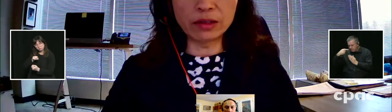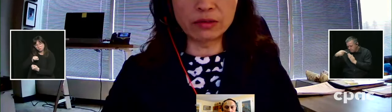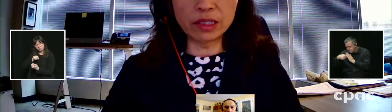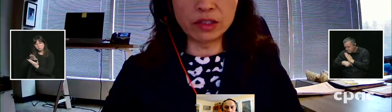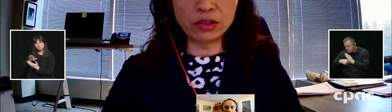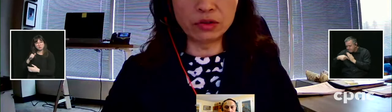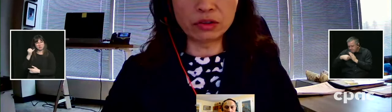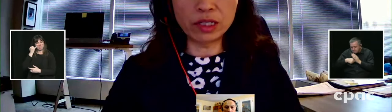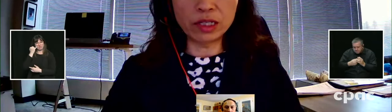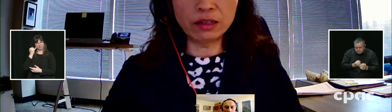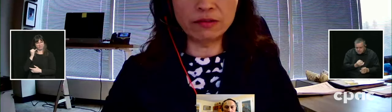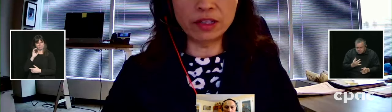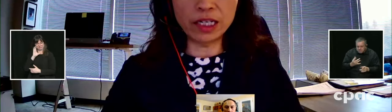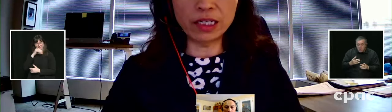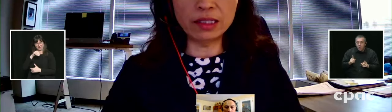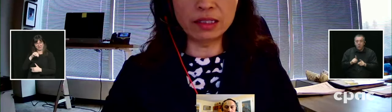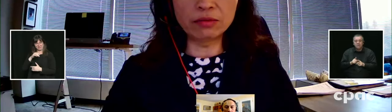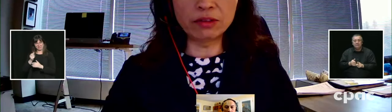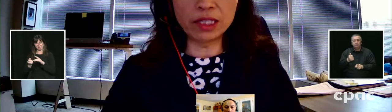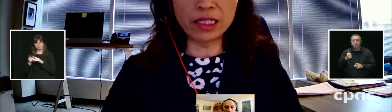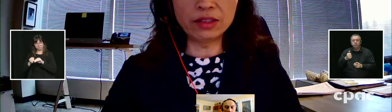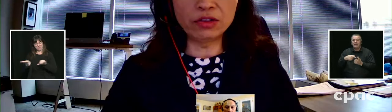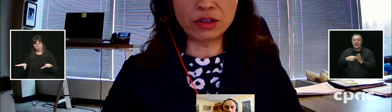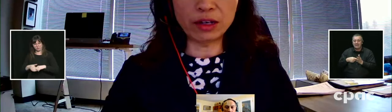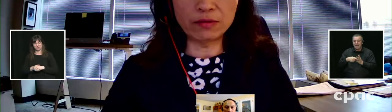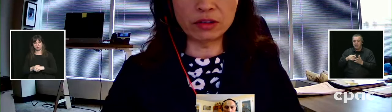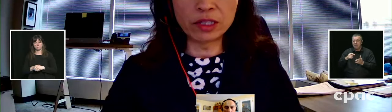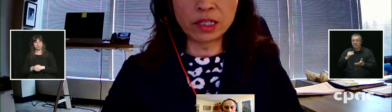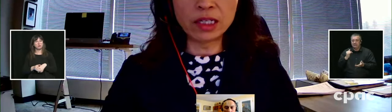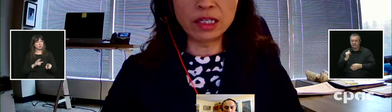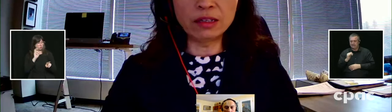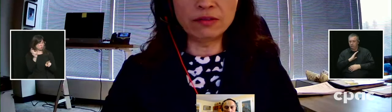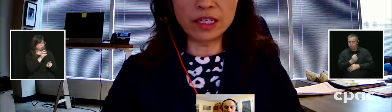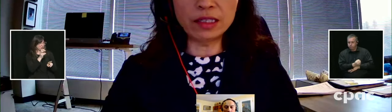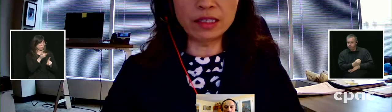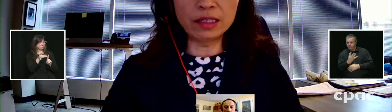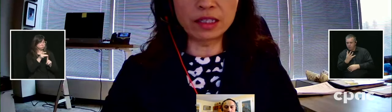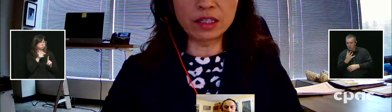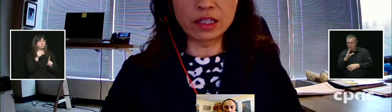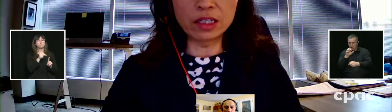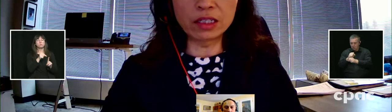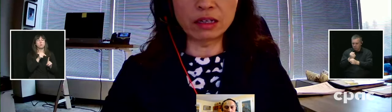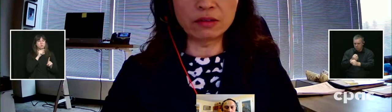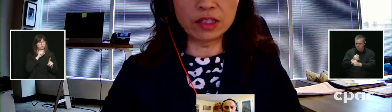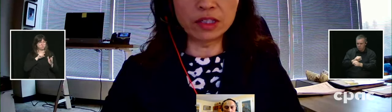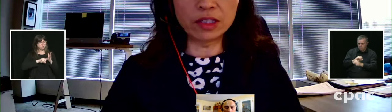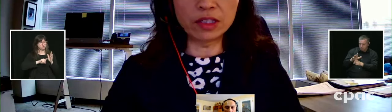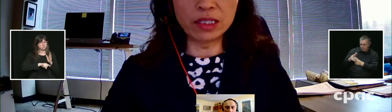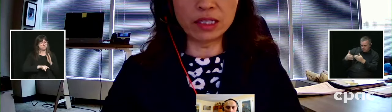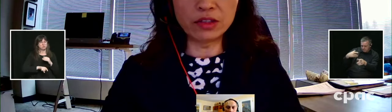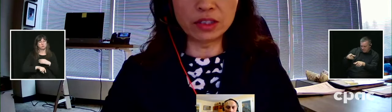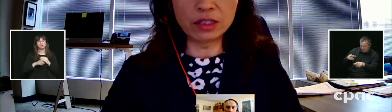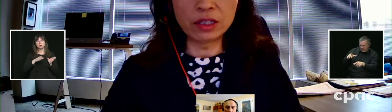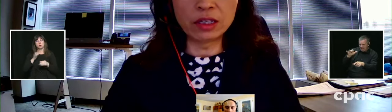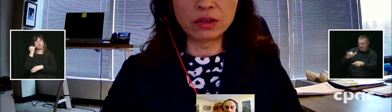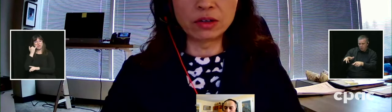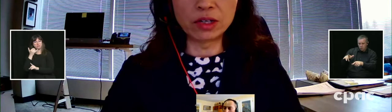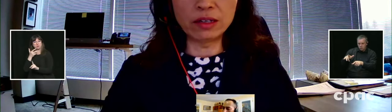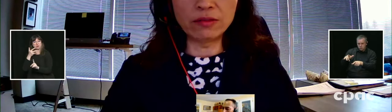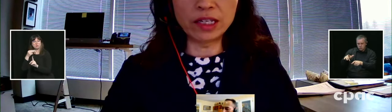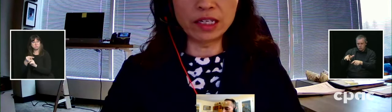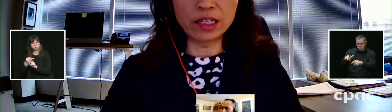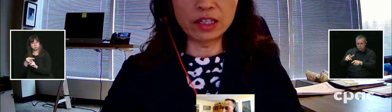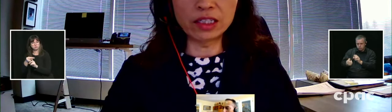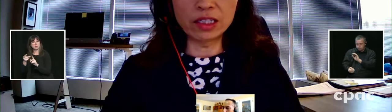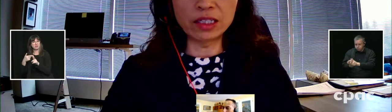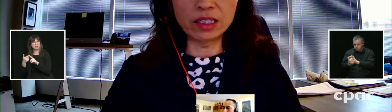outbreak that was unusual, if the cases were related to travel, if cases occurred after immunization, or if